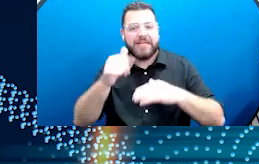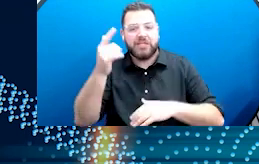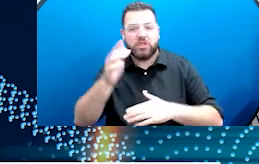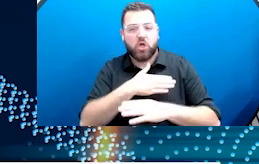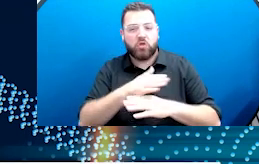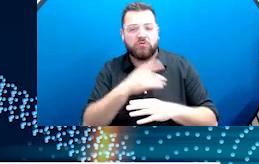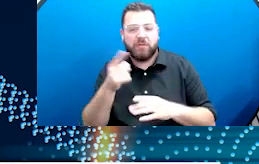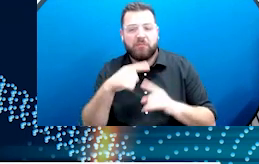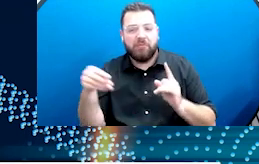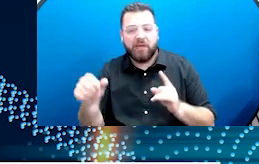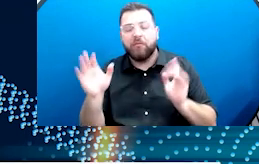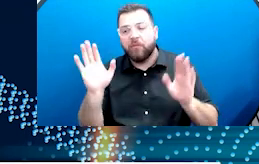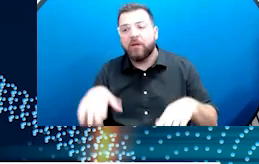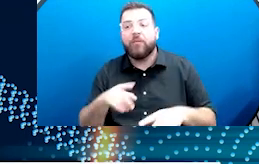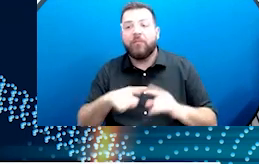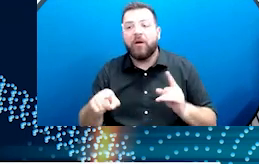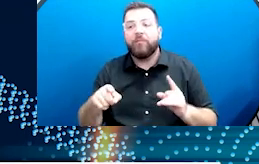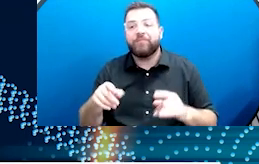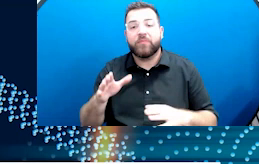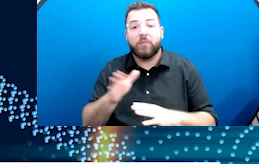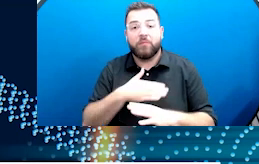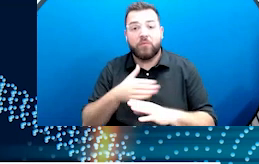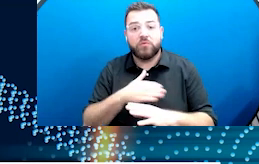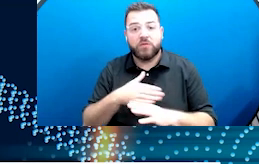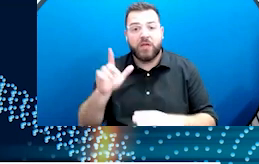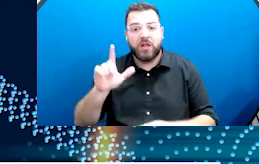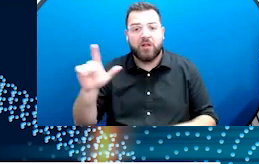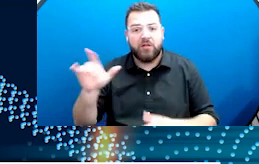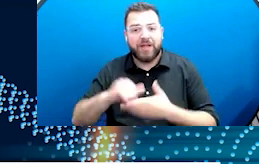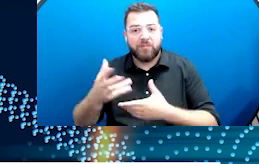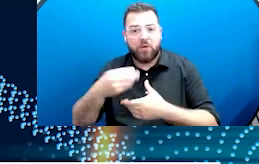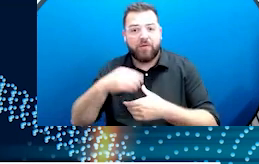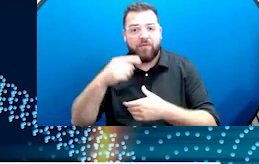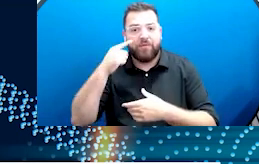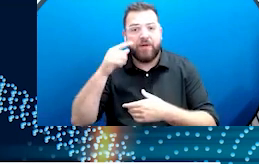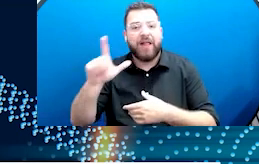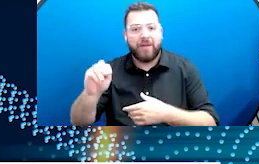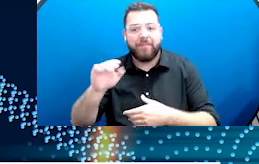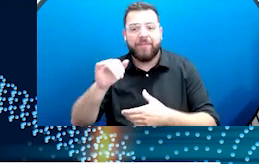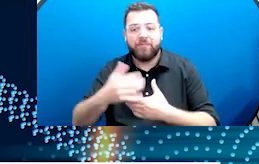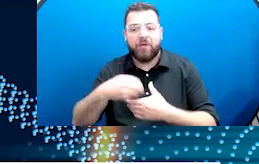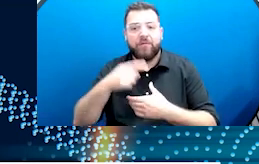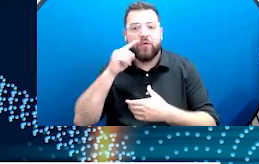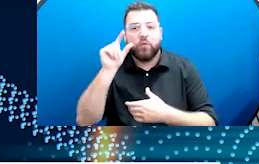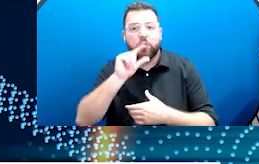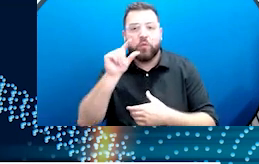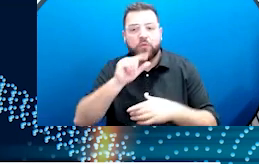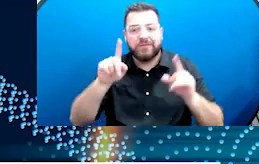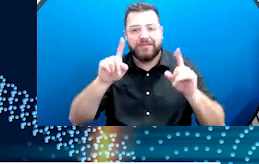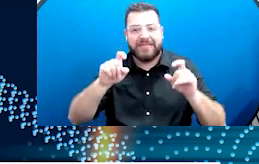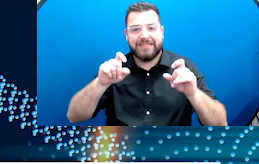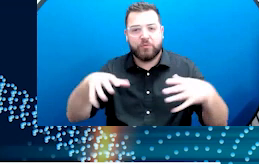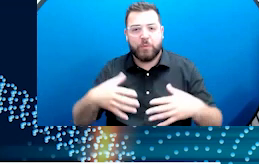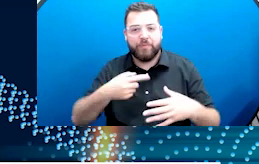premium. Music LM is part of Google, part of their Google Test Kitchen, where they